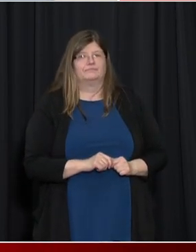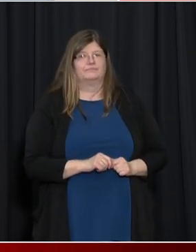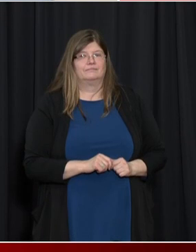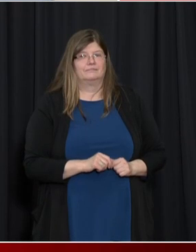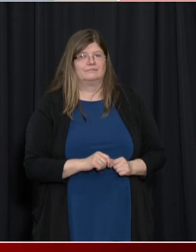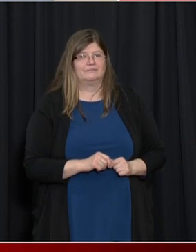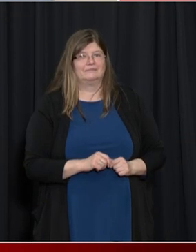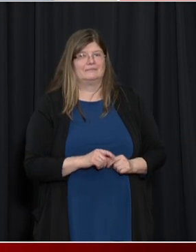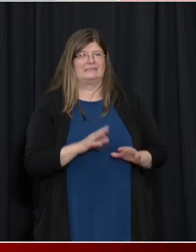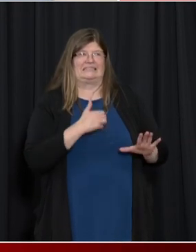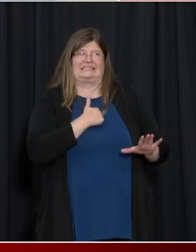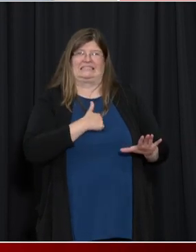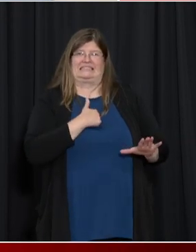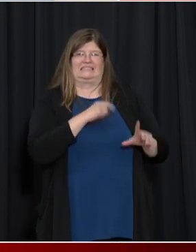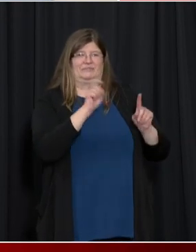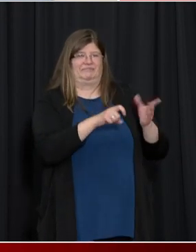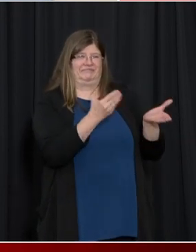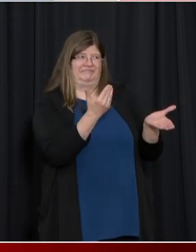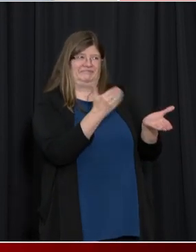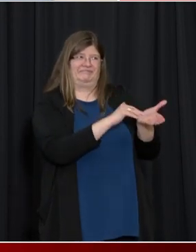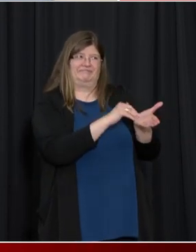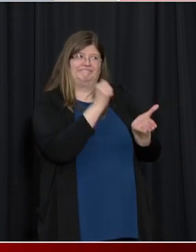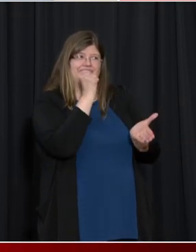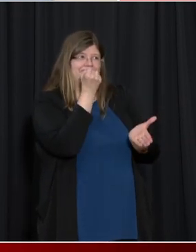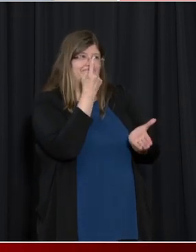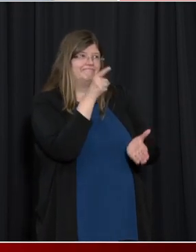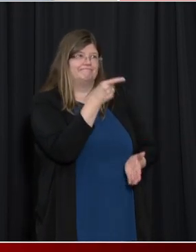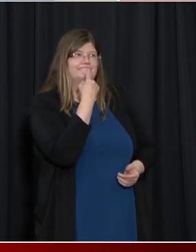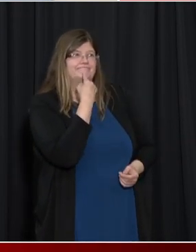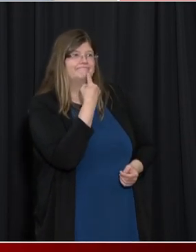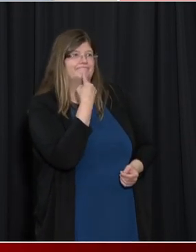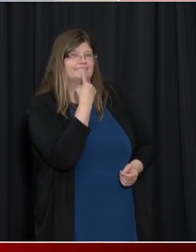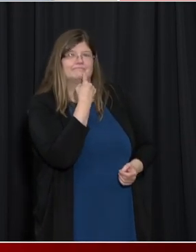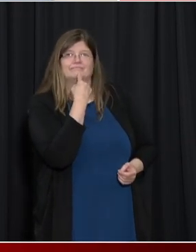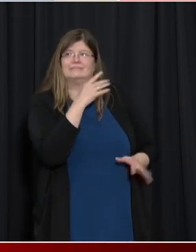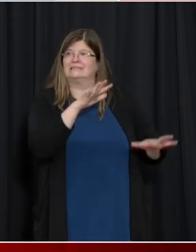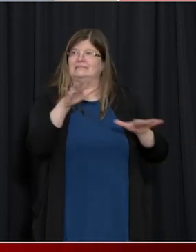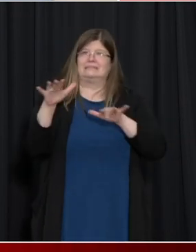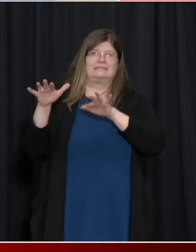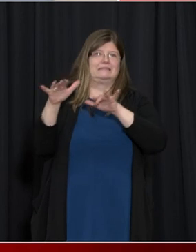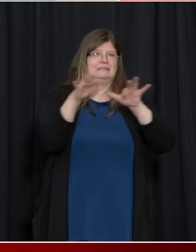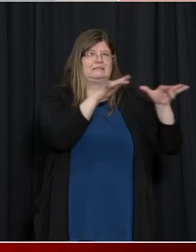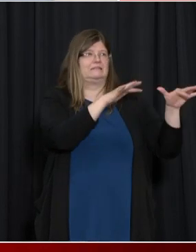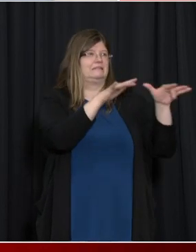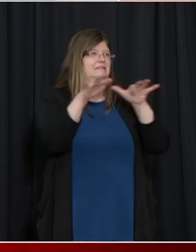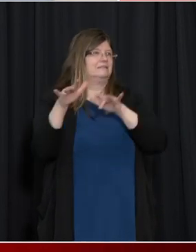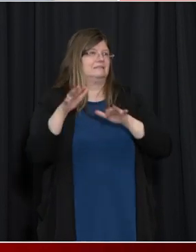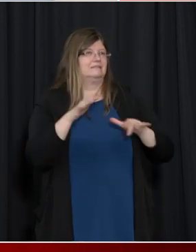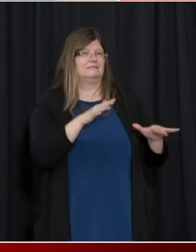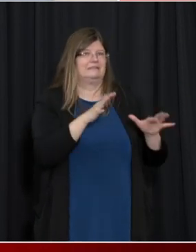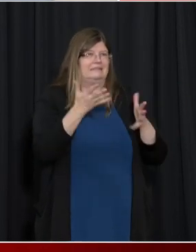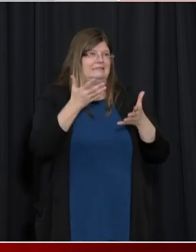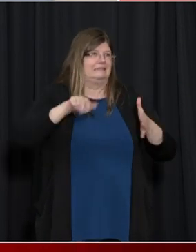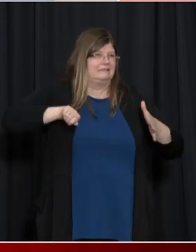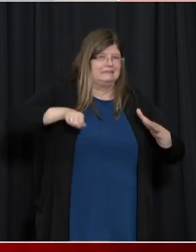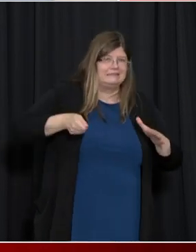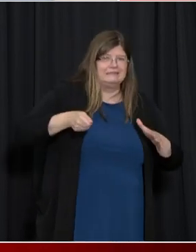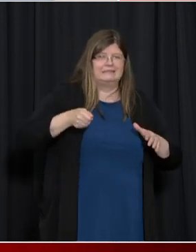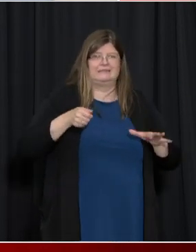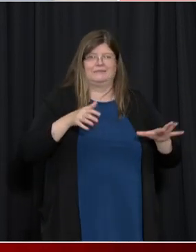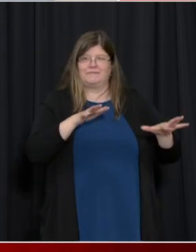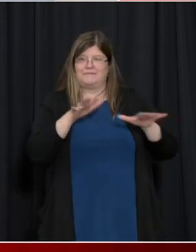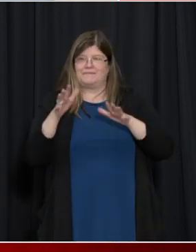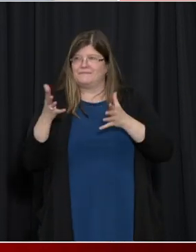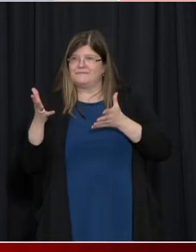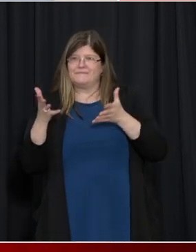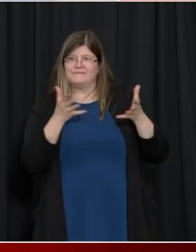Okay. Okay, you bet. Any other questions? Bennett?